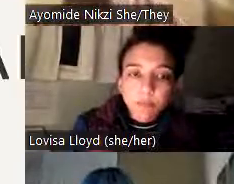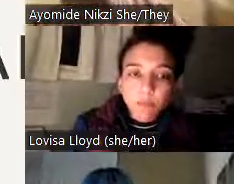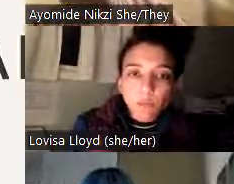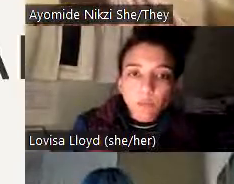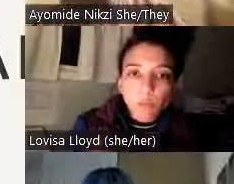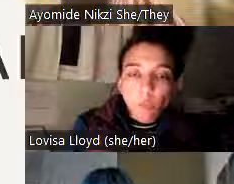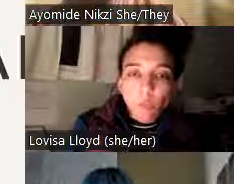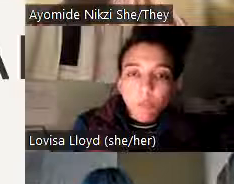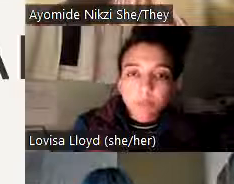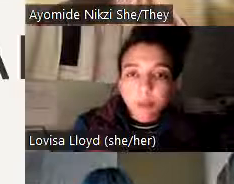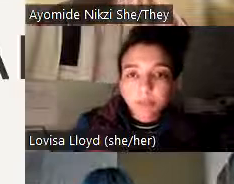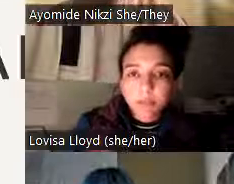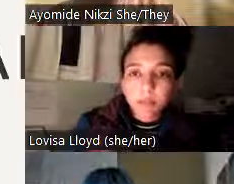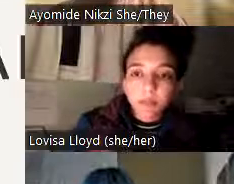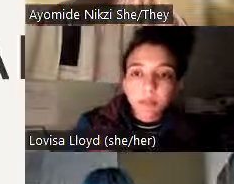let's see.